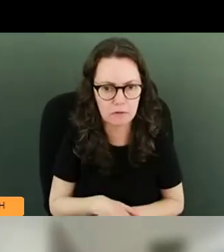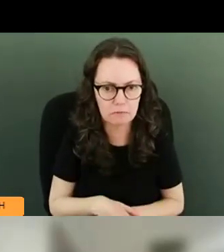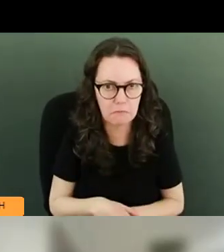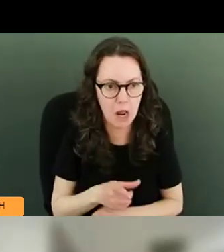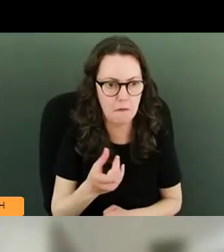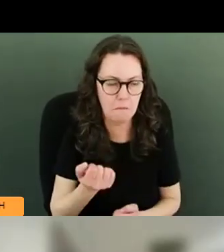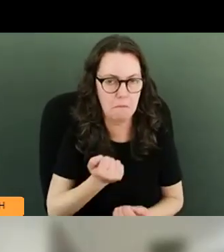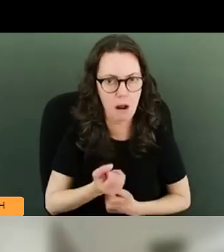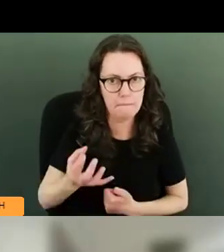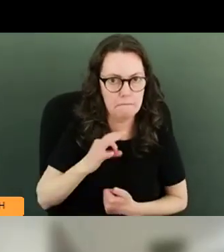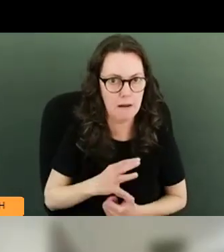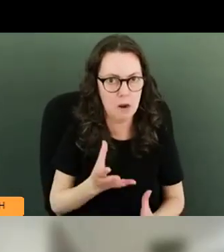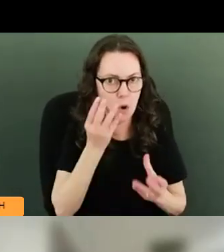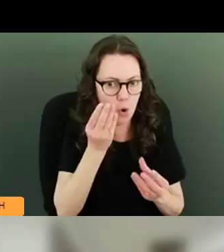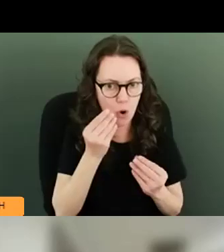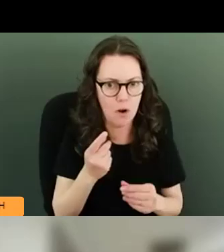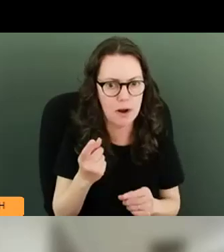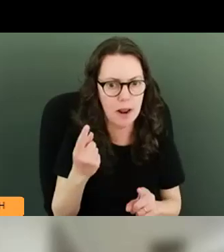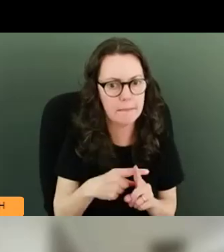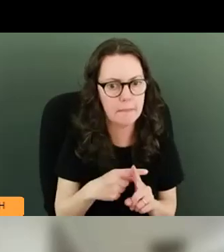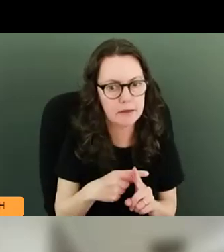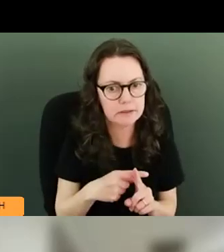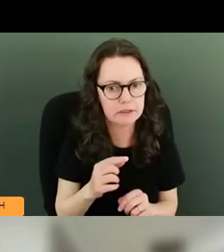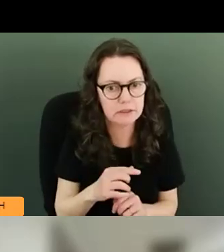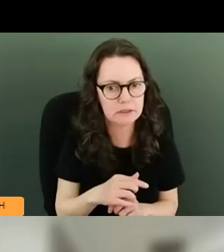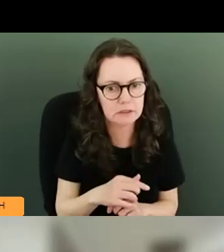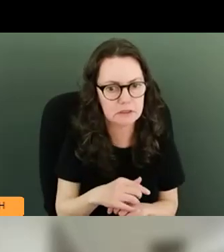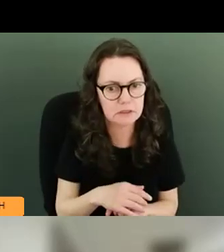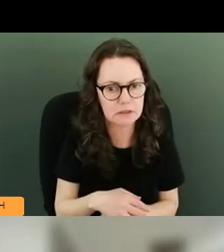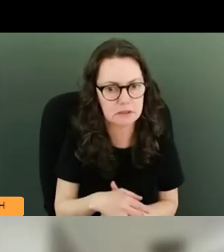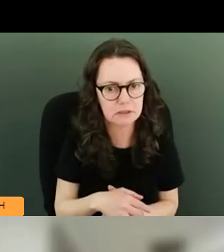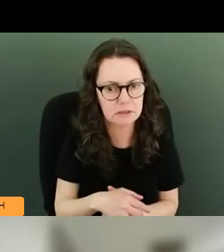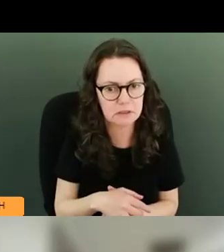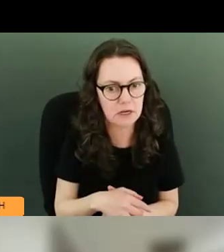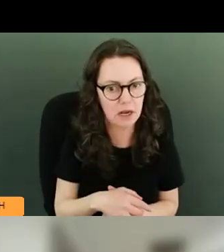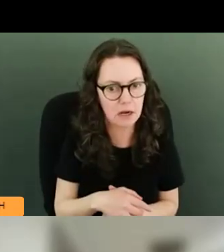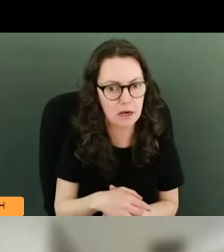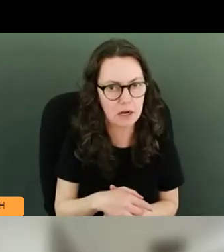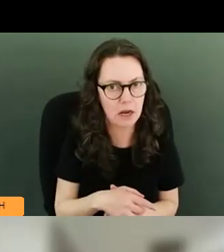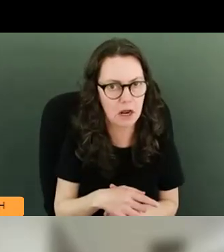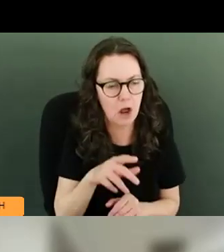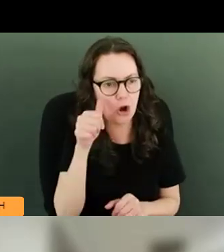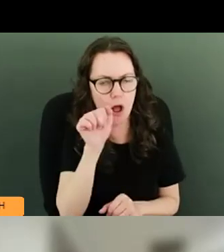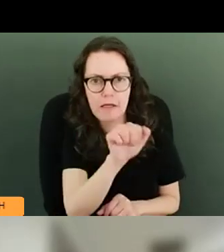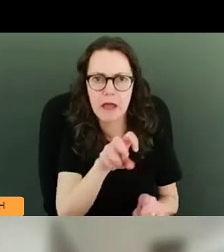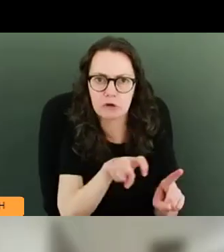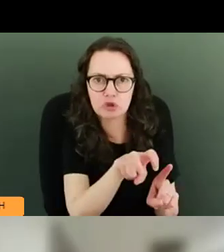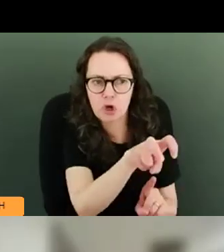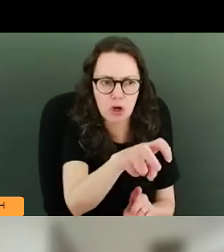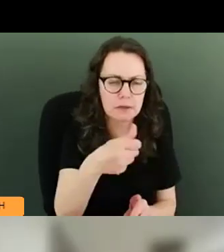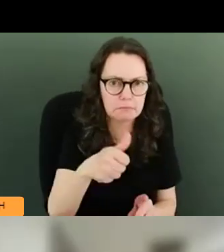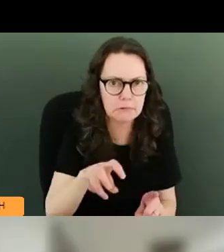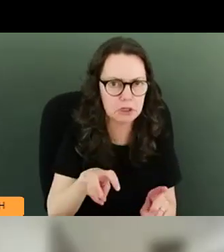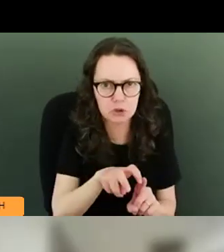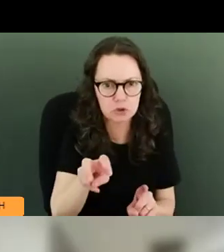own experience but from other people's journey and to